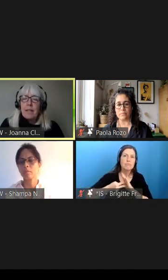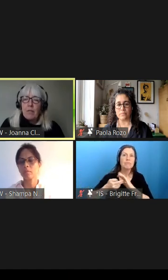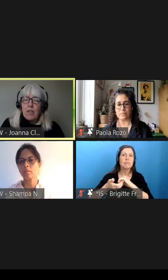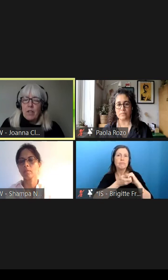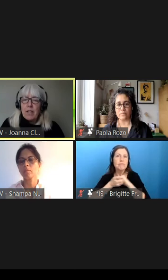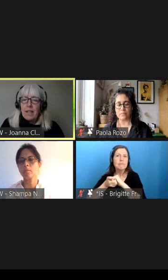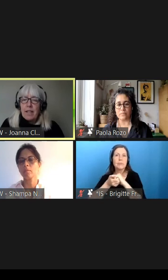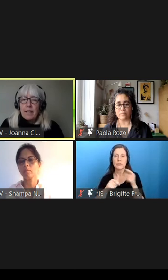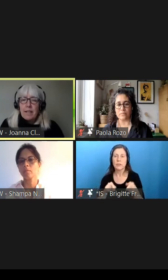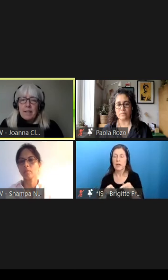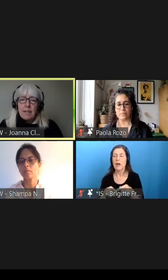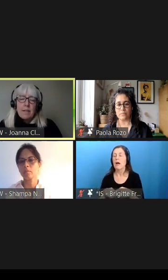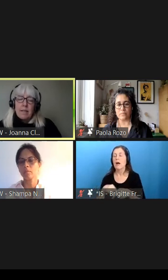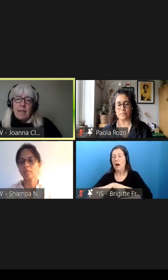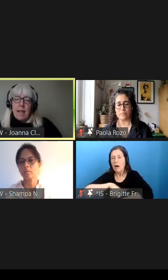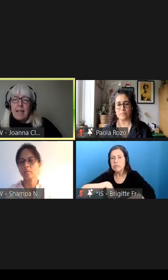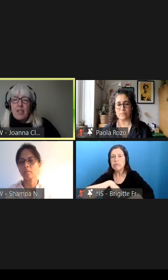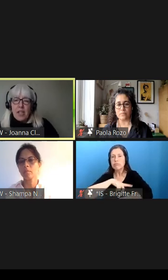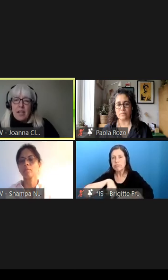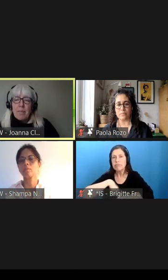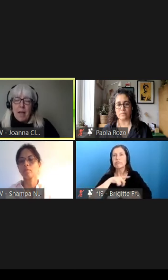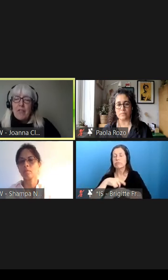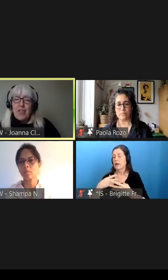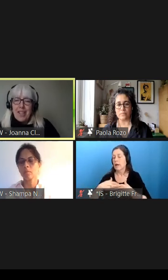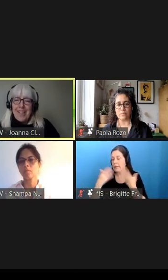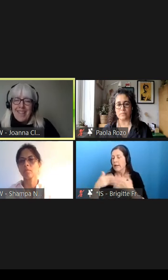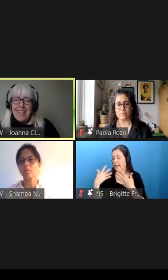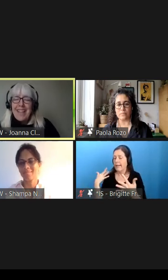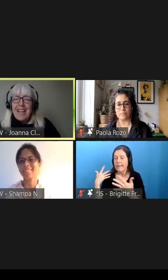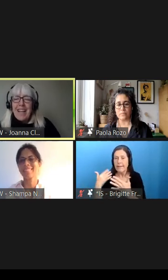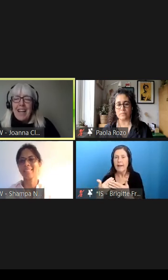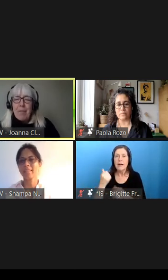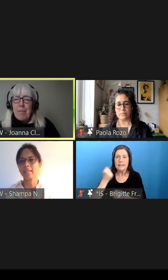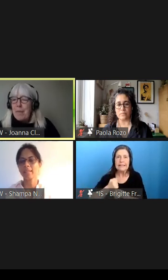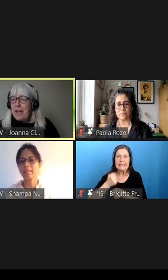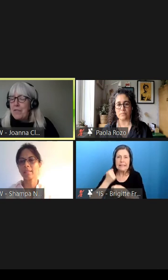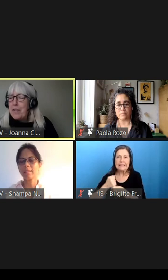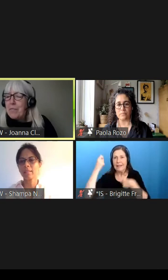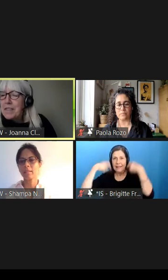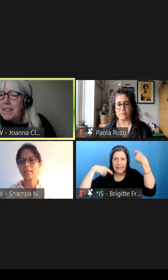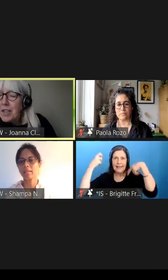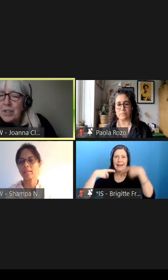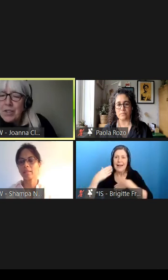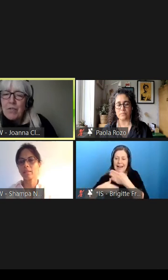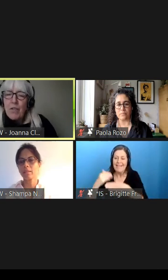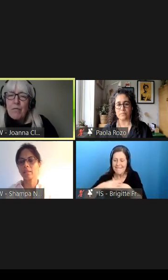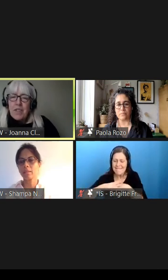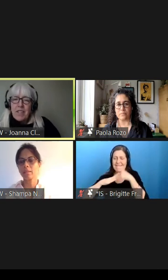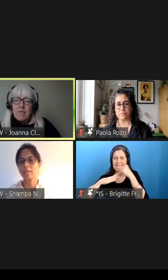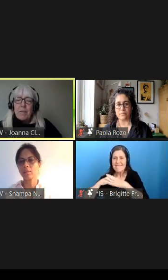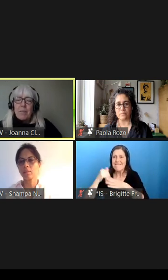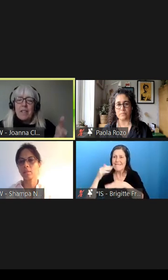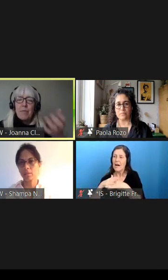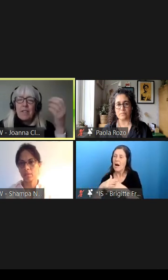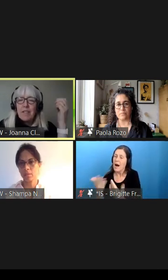in those early days, months, years of building up the sort of confidence